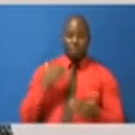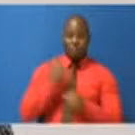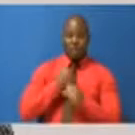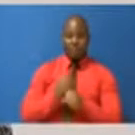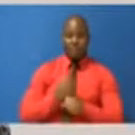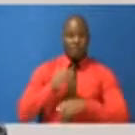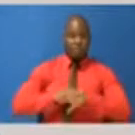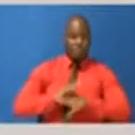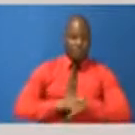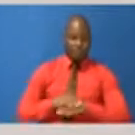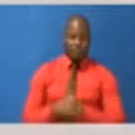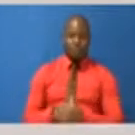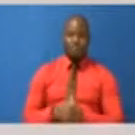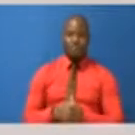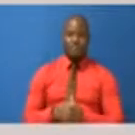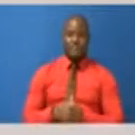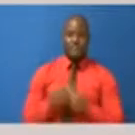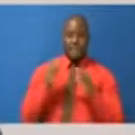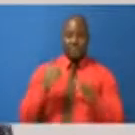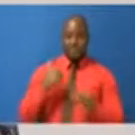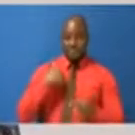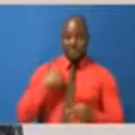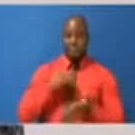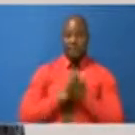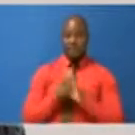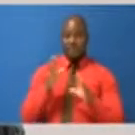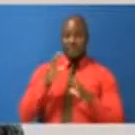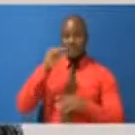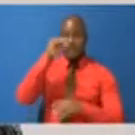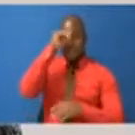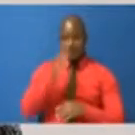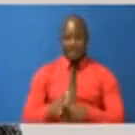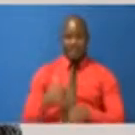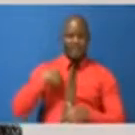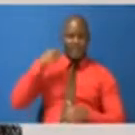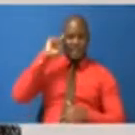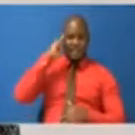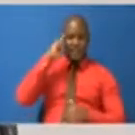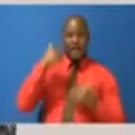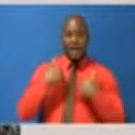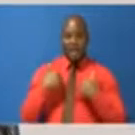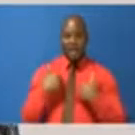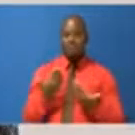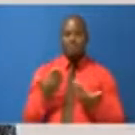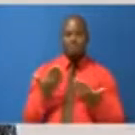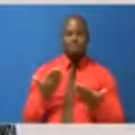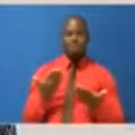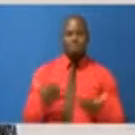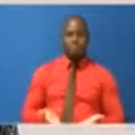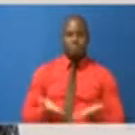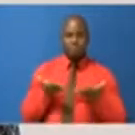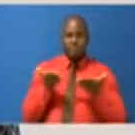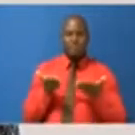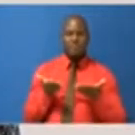it's good uh if i'm elected i would think of uh having to refurbish